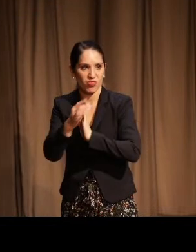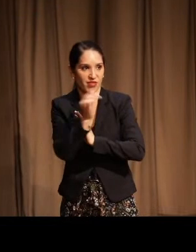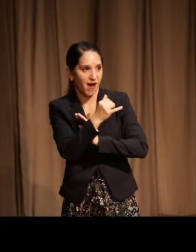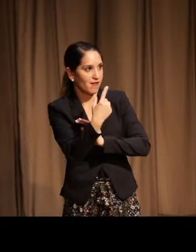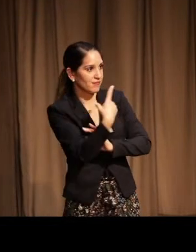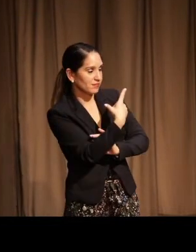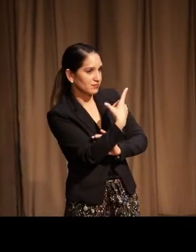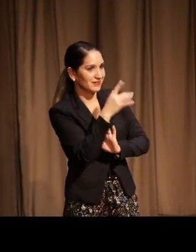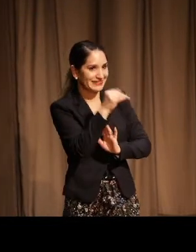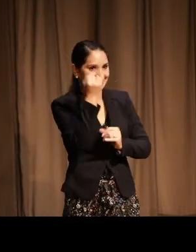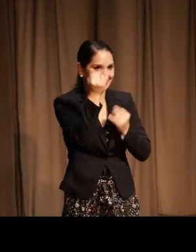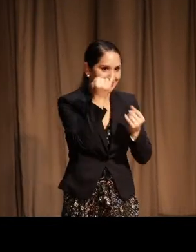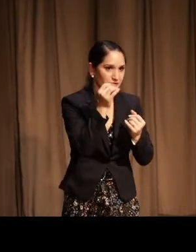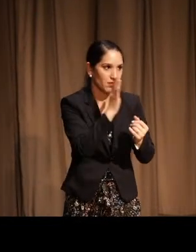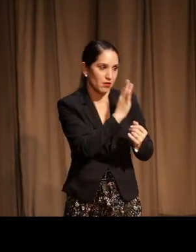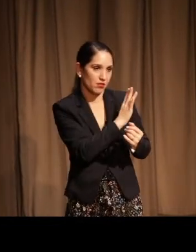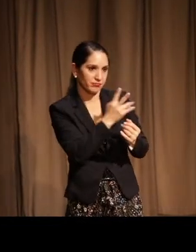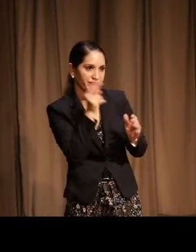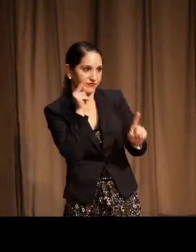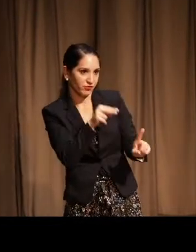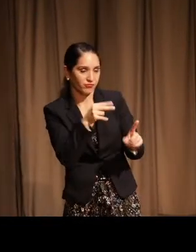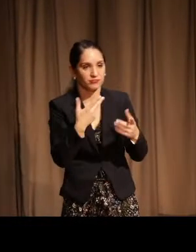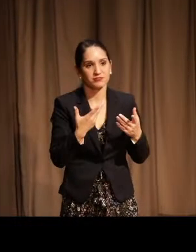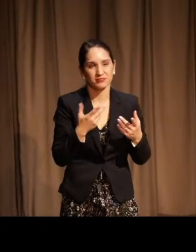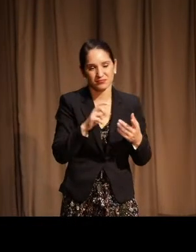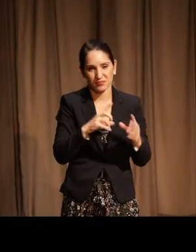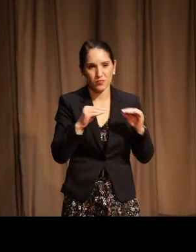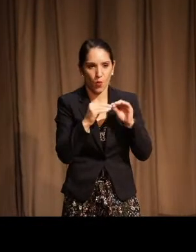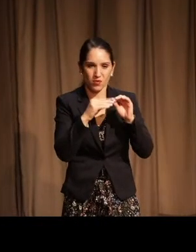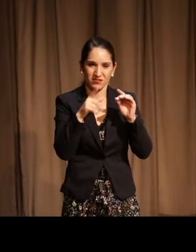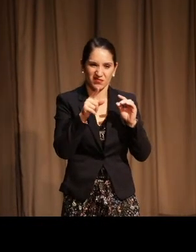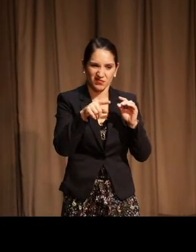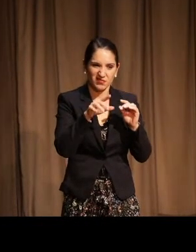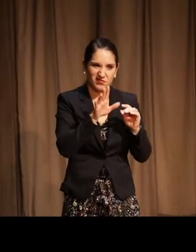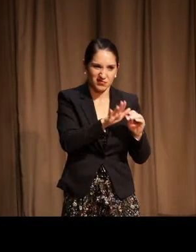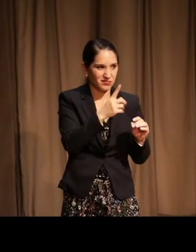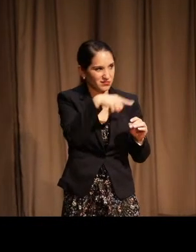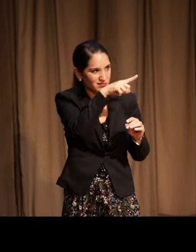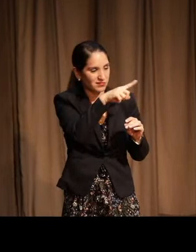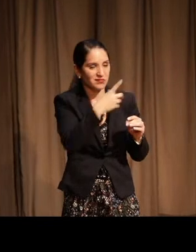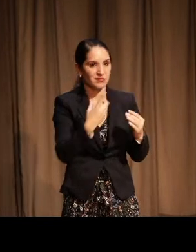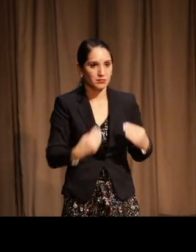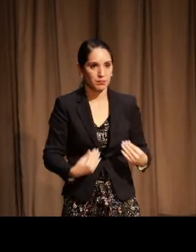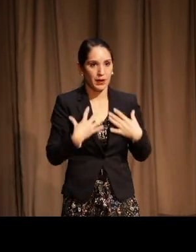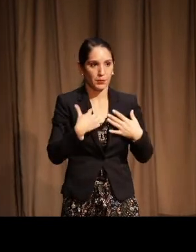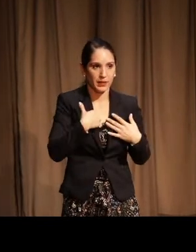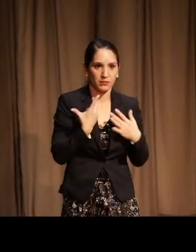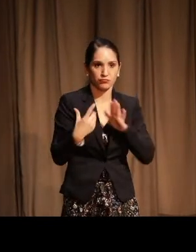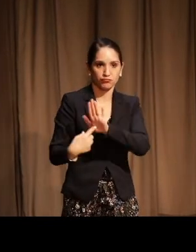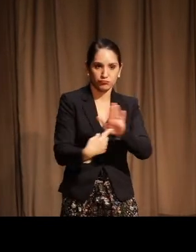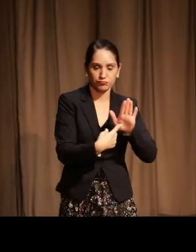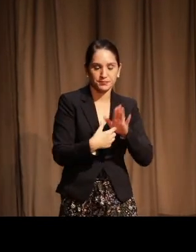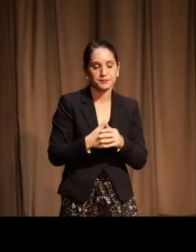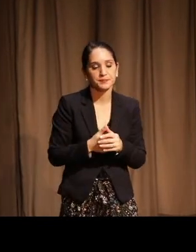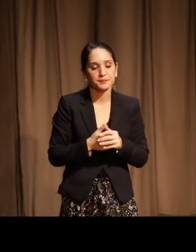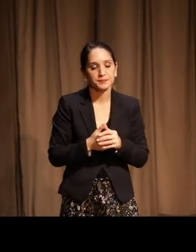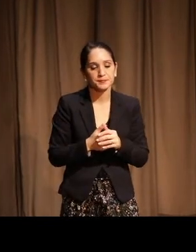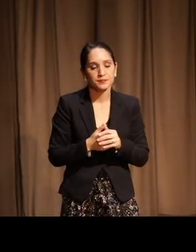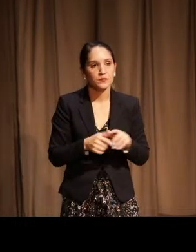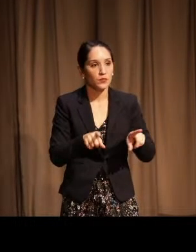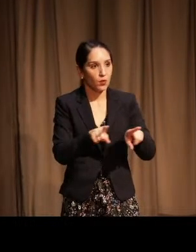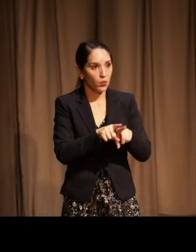Mendes is the inspiring leader these days. And the sentence too